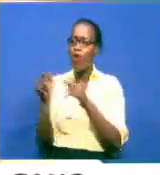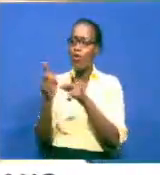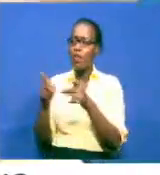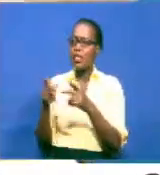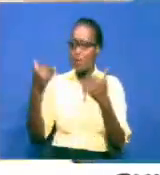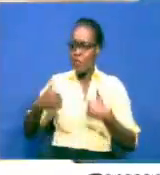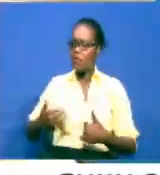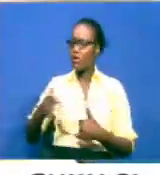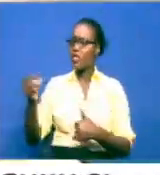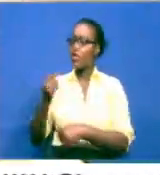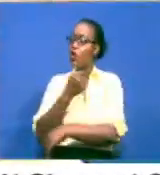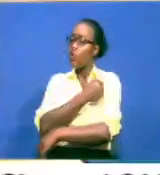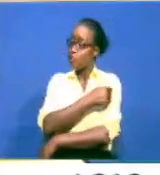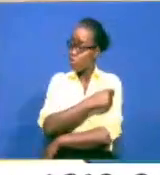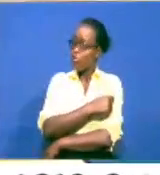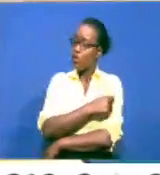was even taken,